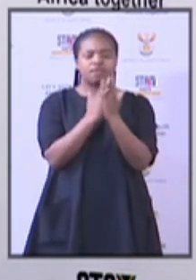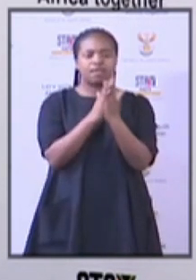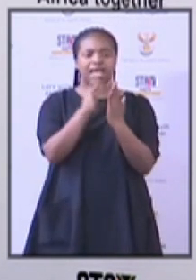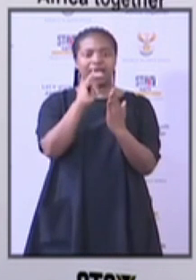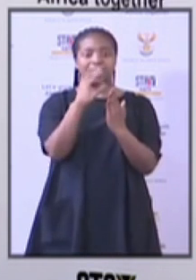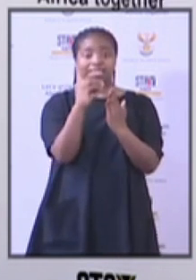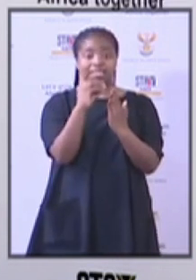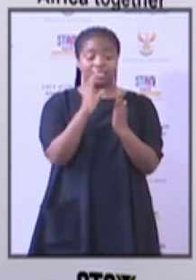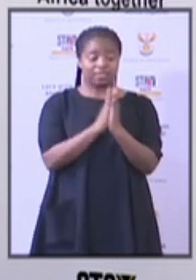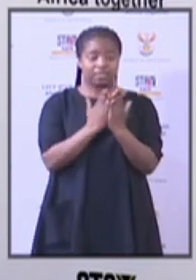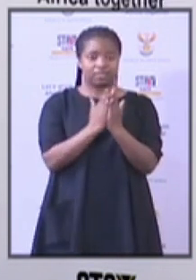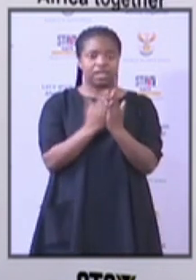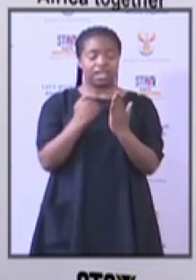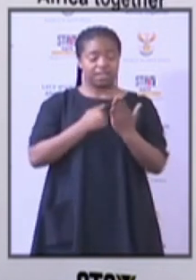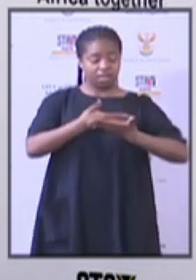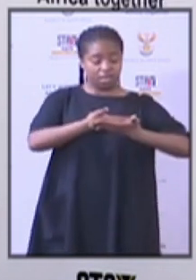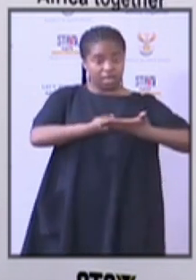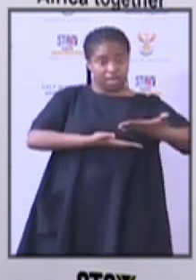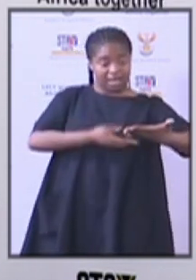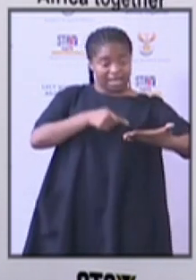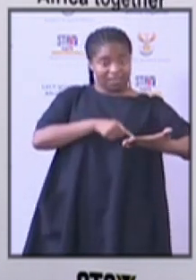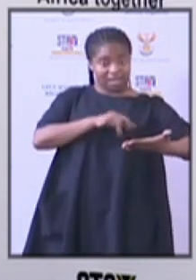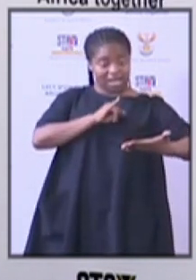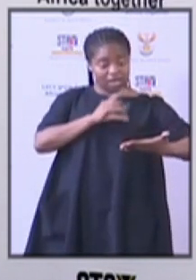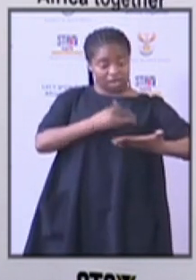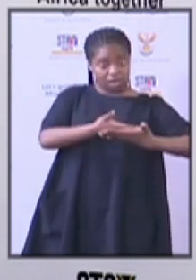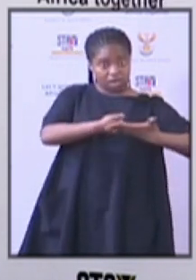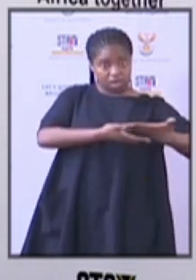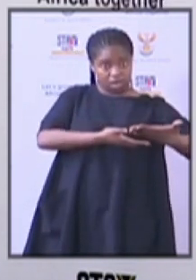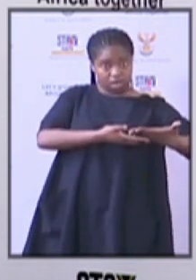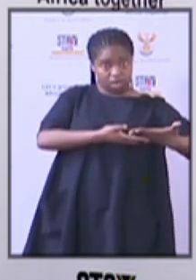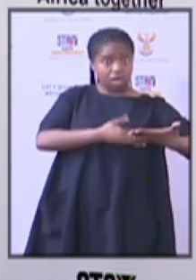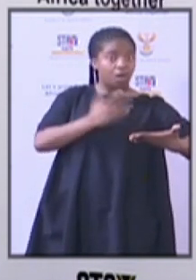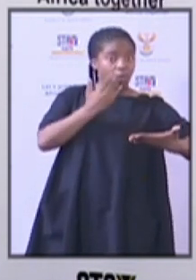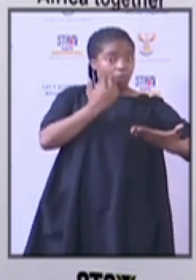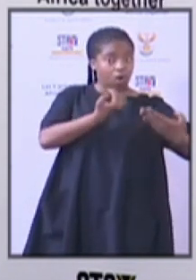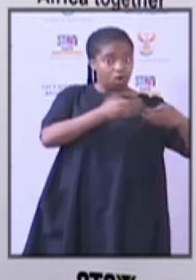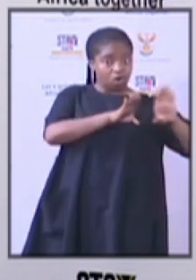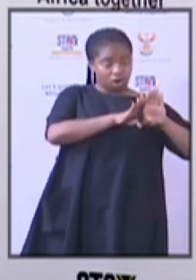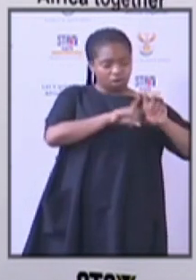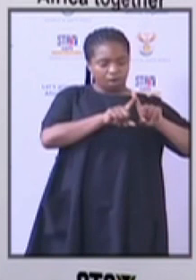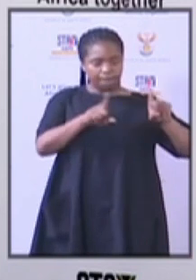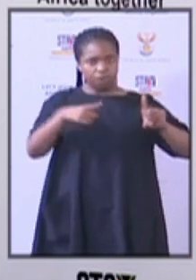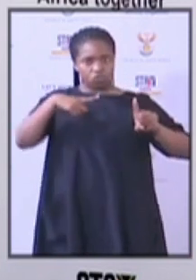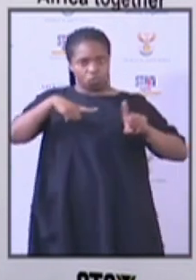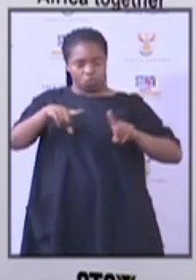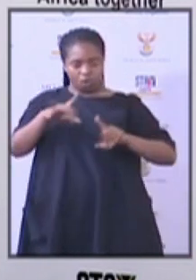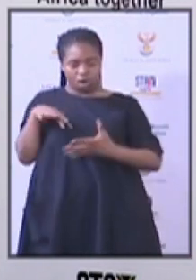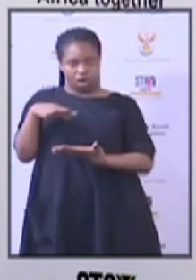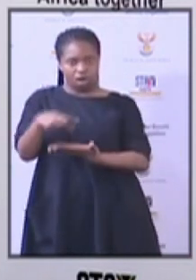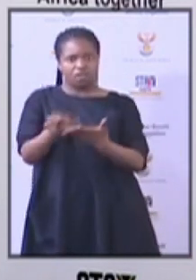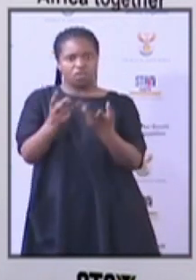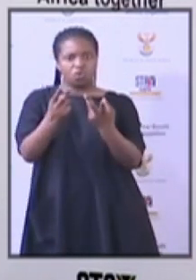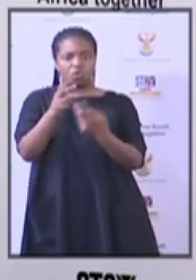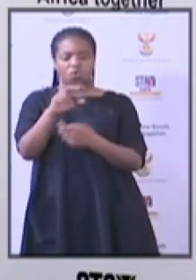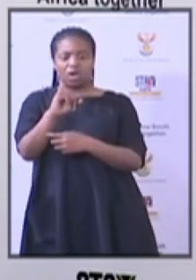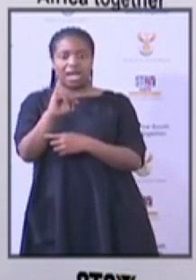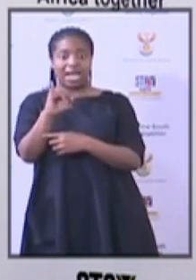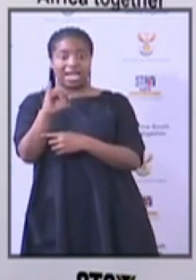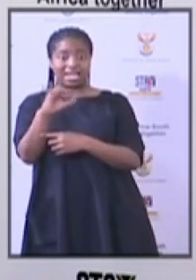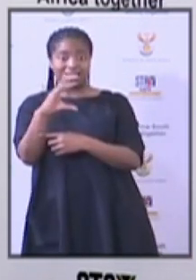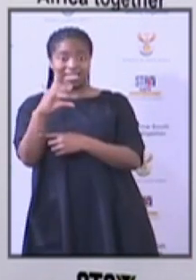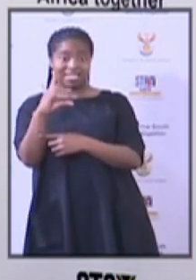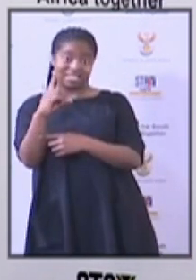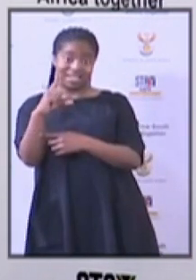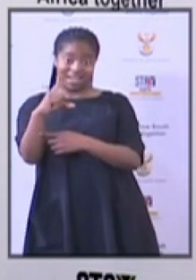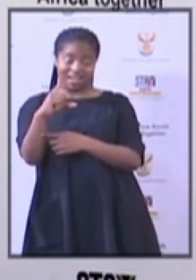have been issued with a temporary identity certificate during the national state of disaster, which certificates have expired.